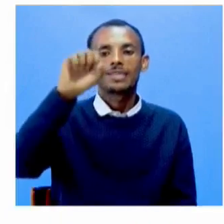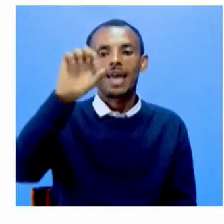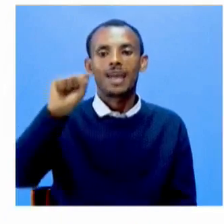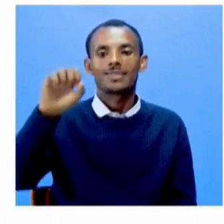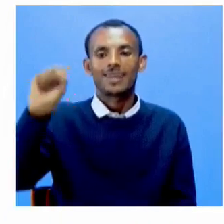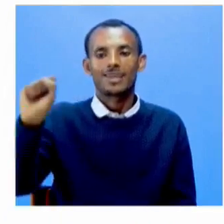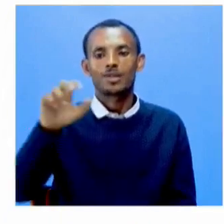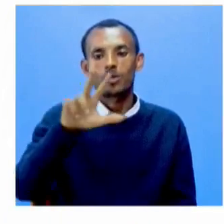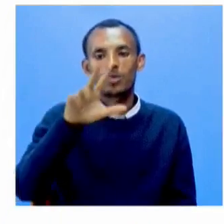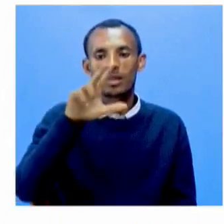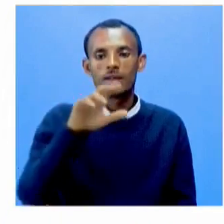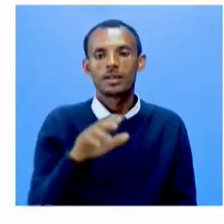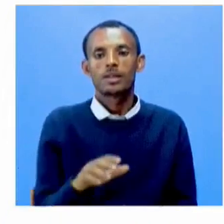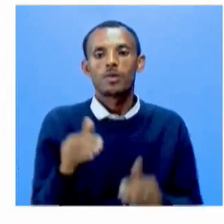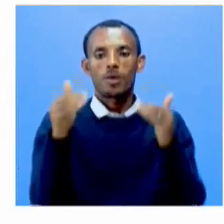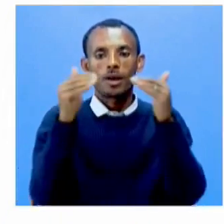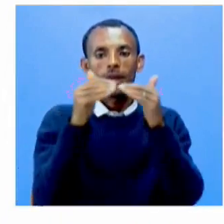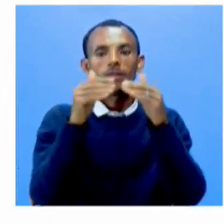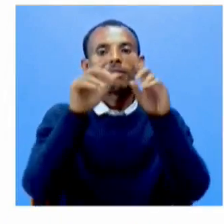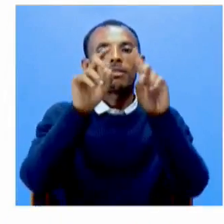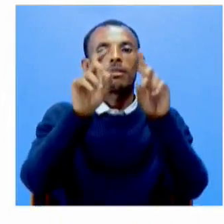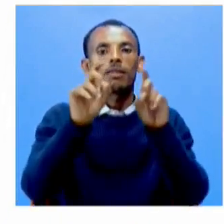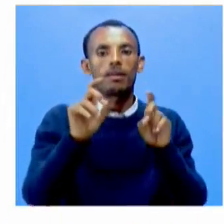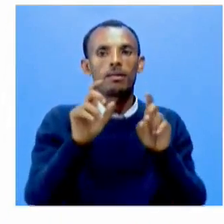SSS, congruency test.